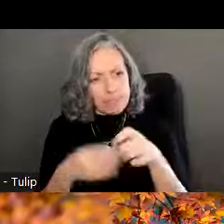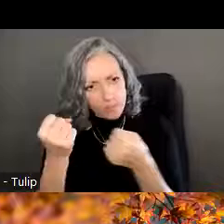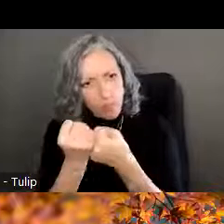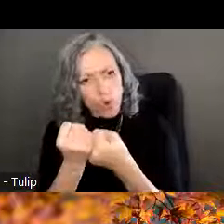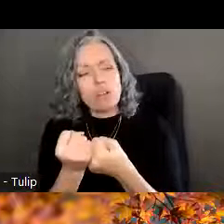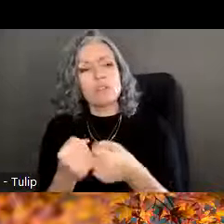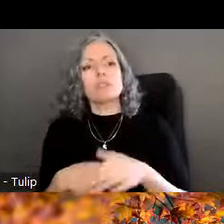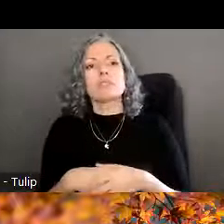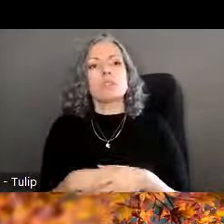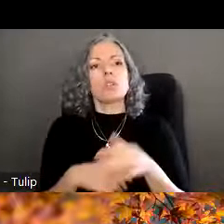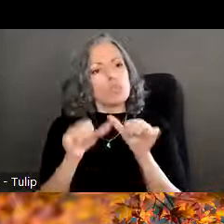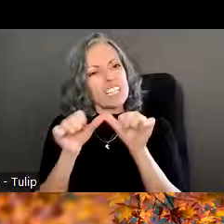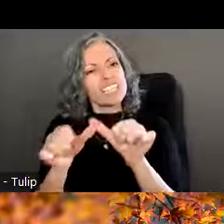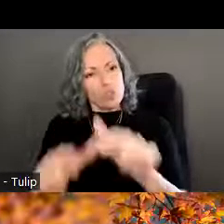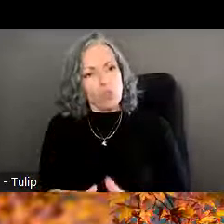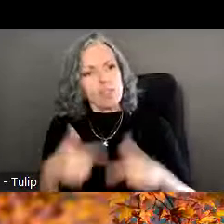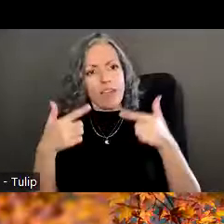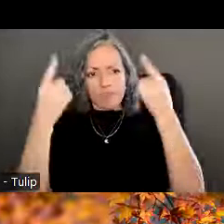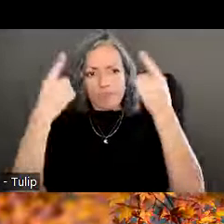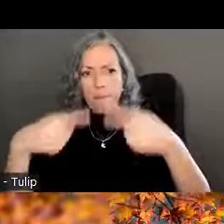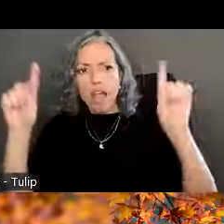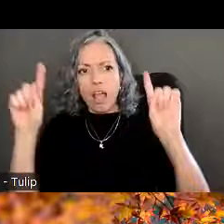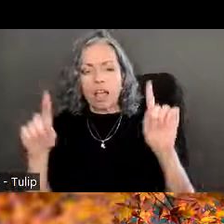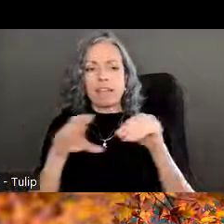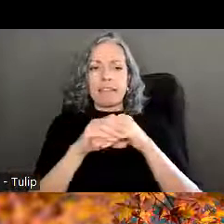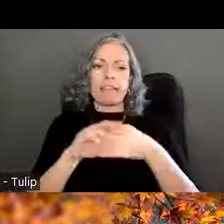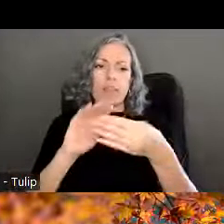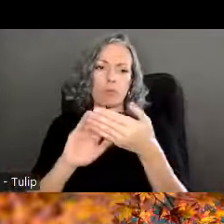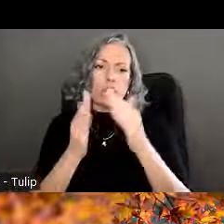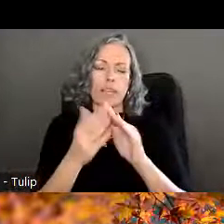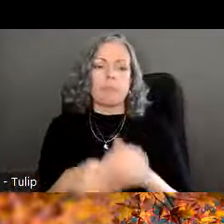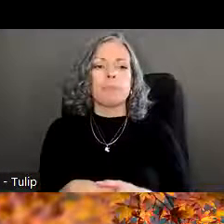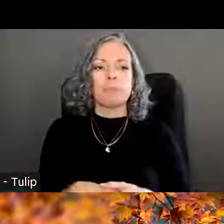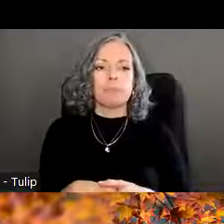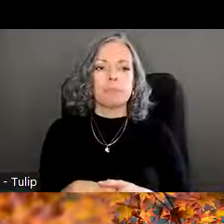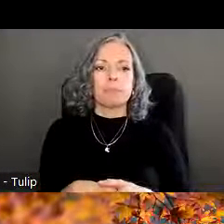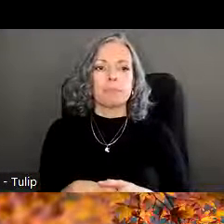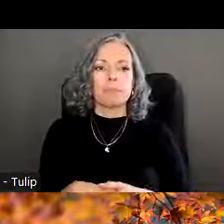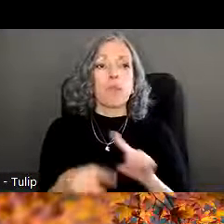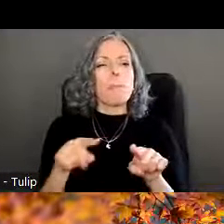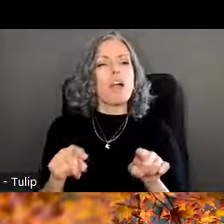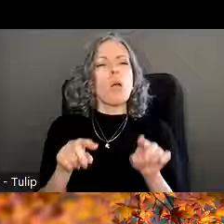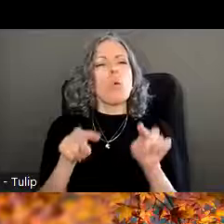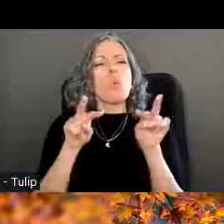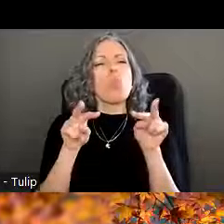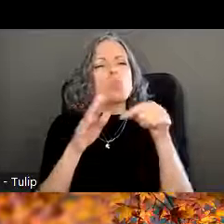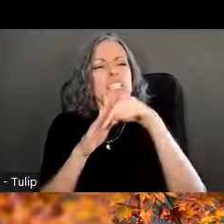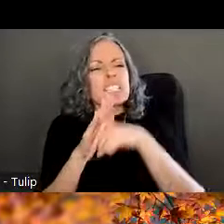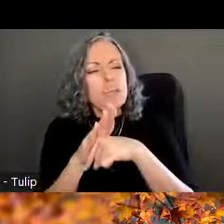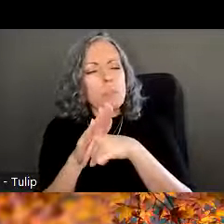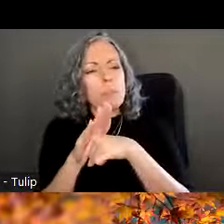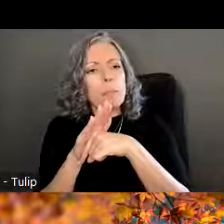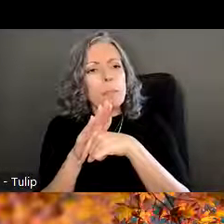and the help to remain living successfully in the community. But when we look a little deeper, there are